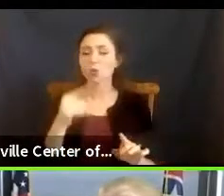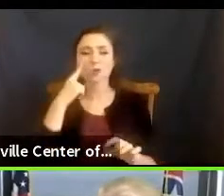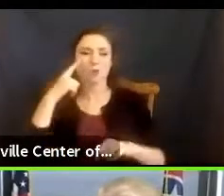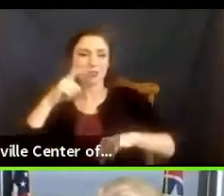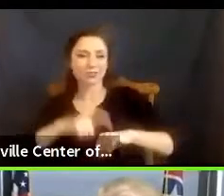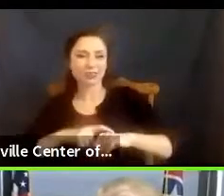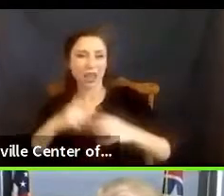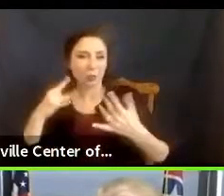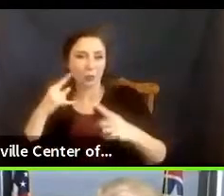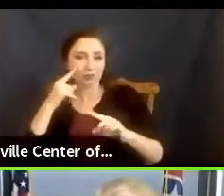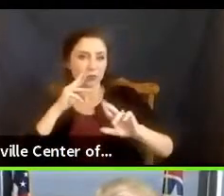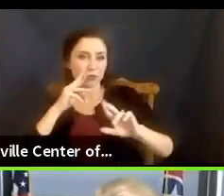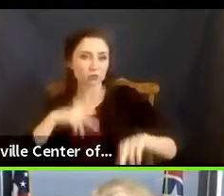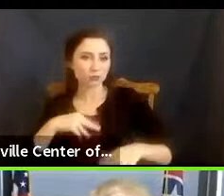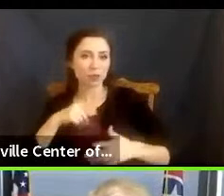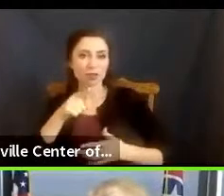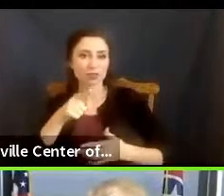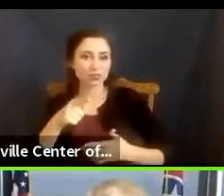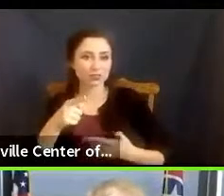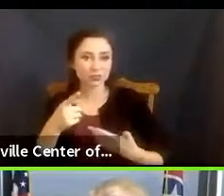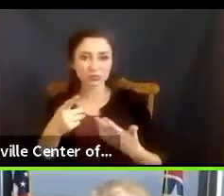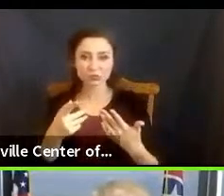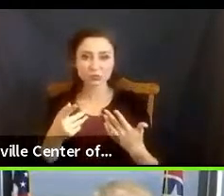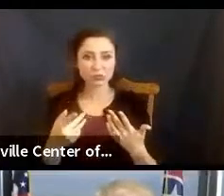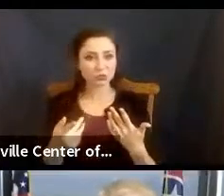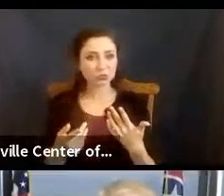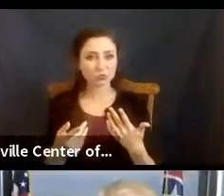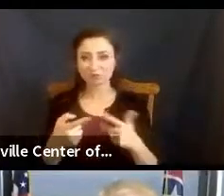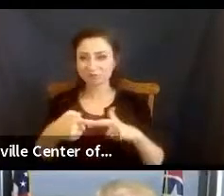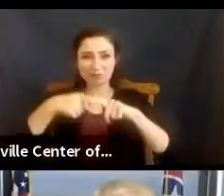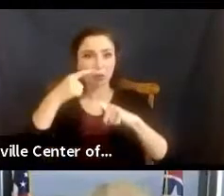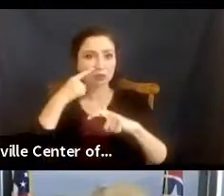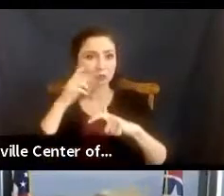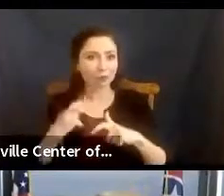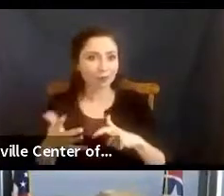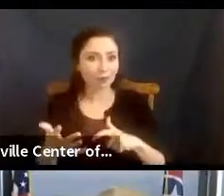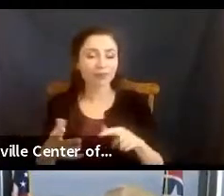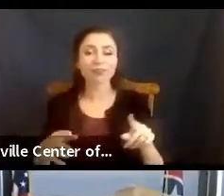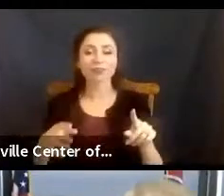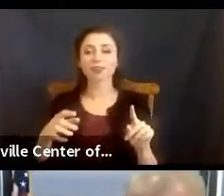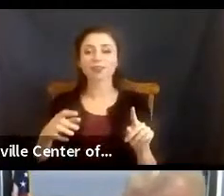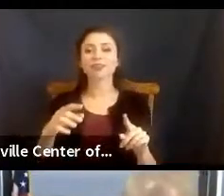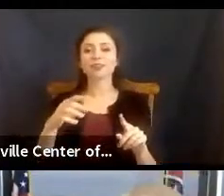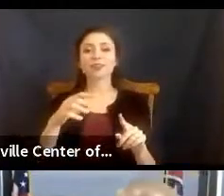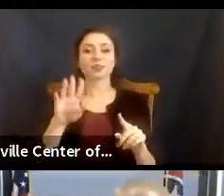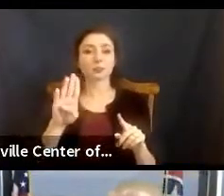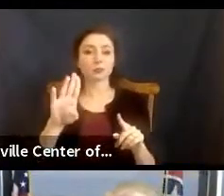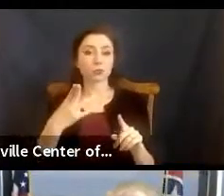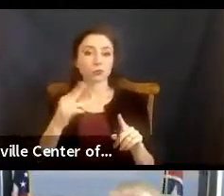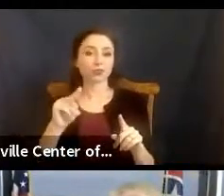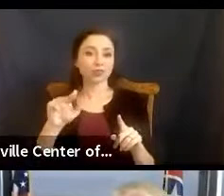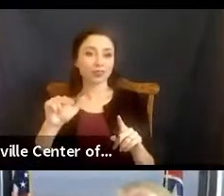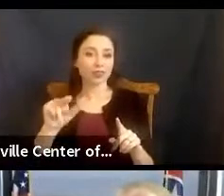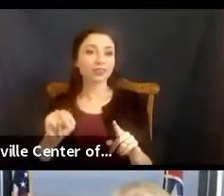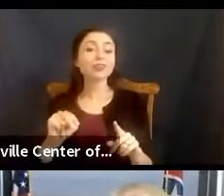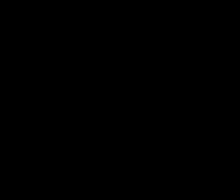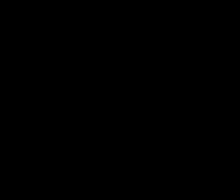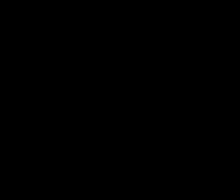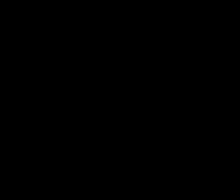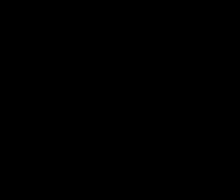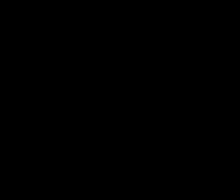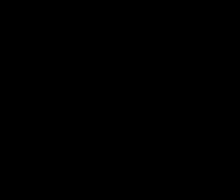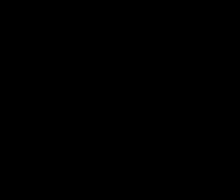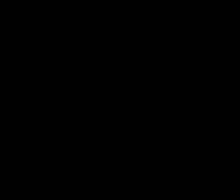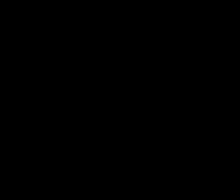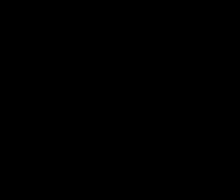time, and you hit a snag with that. So we think that, and this is all conjecture on our part because we don't